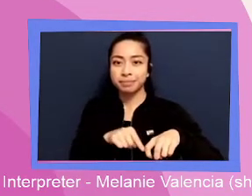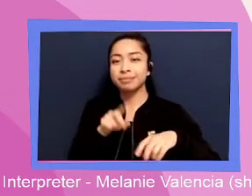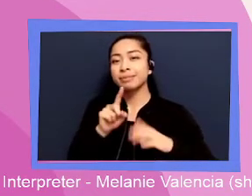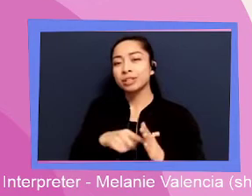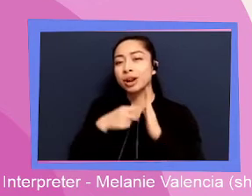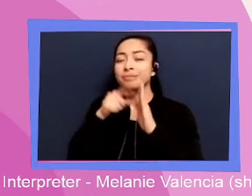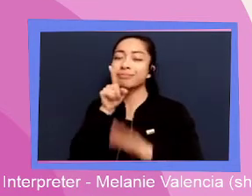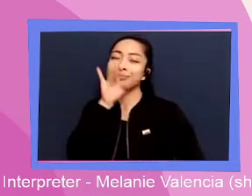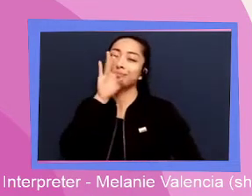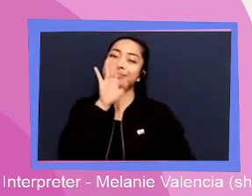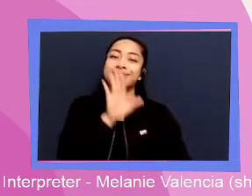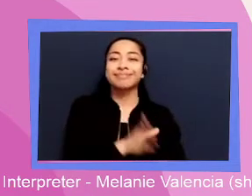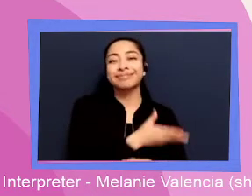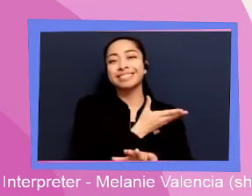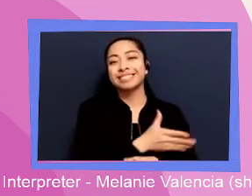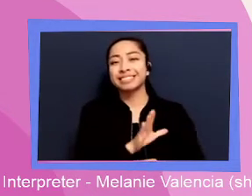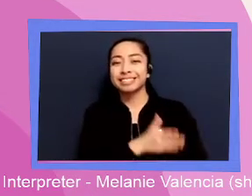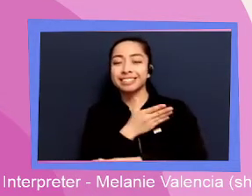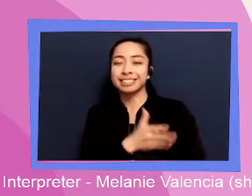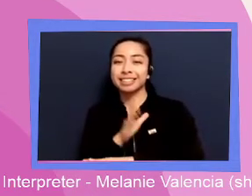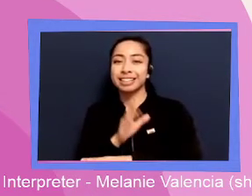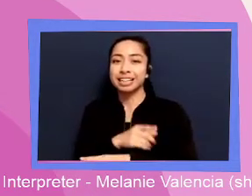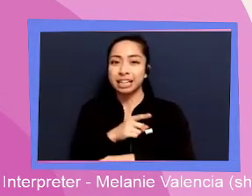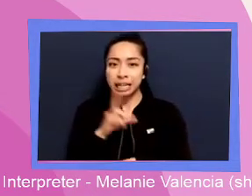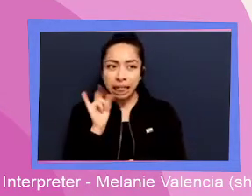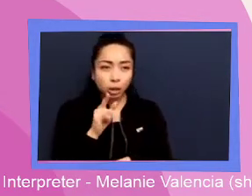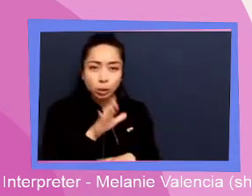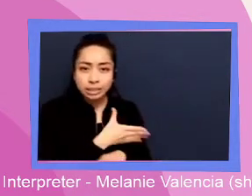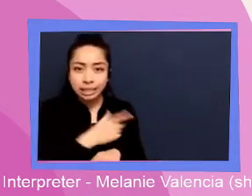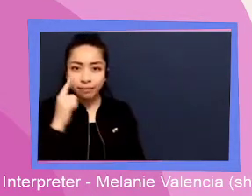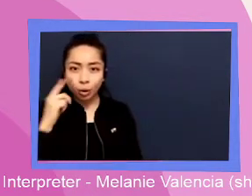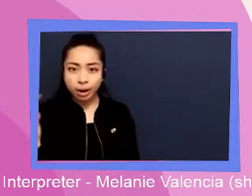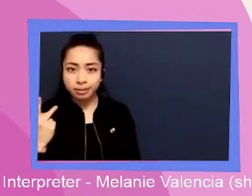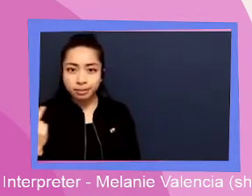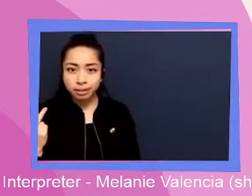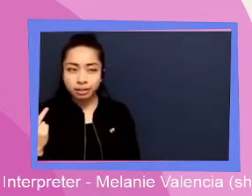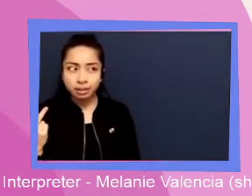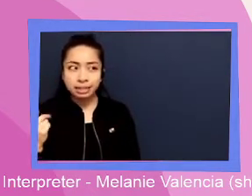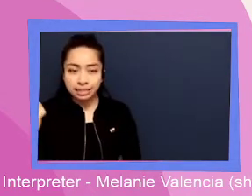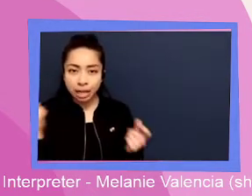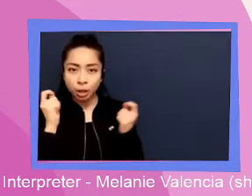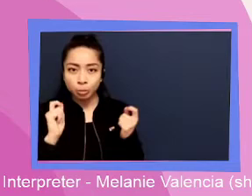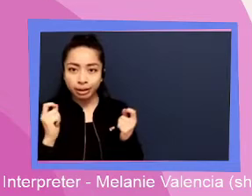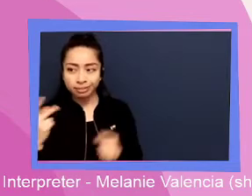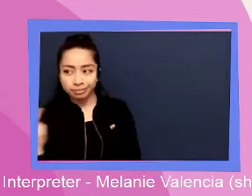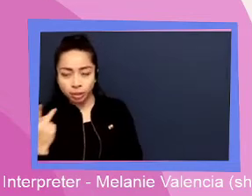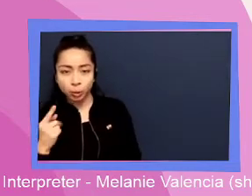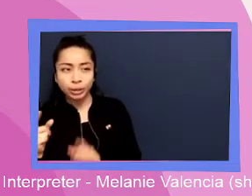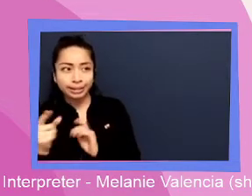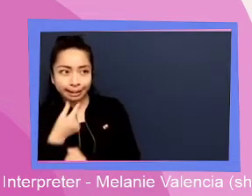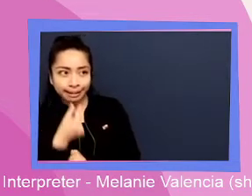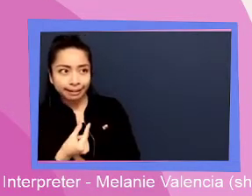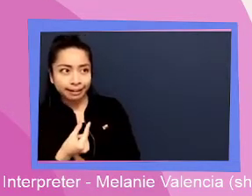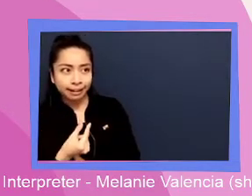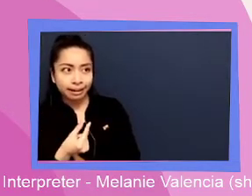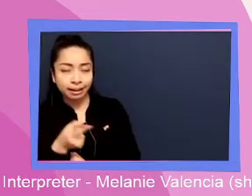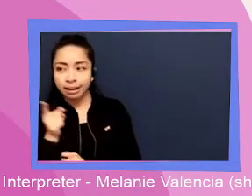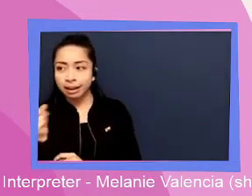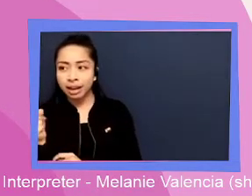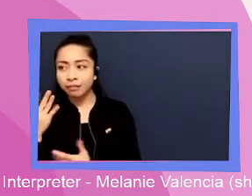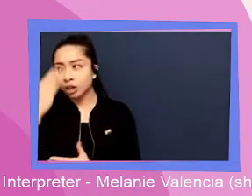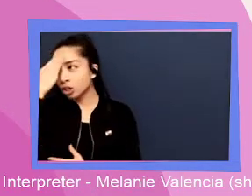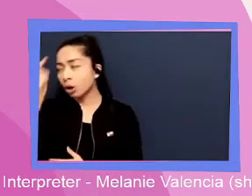with the song. They were serenading us, celebrating our gayness. Shanti would never want to come back